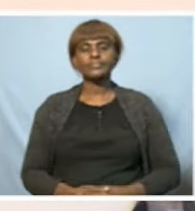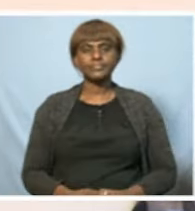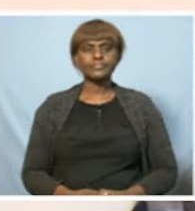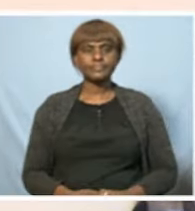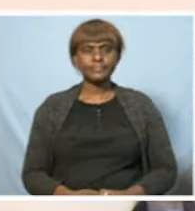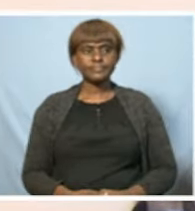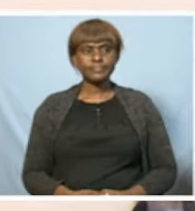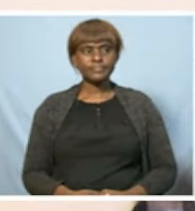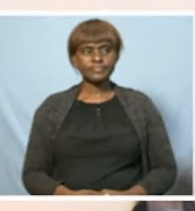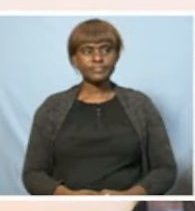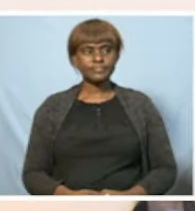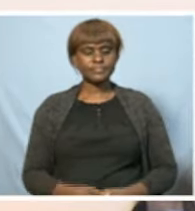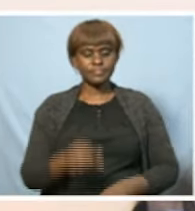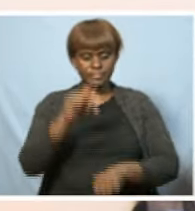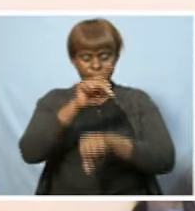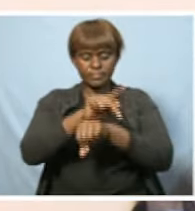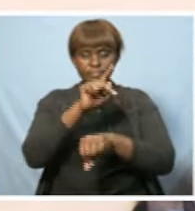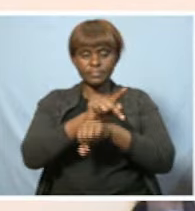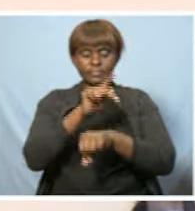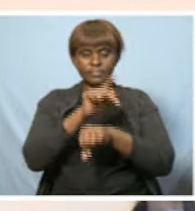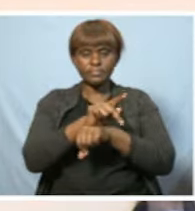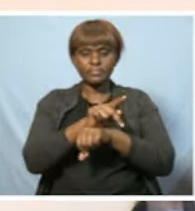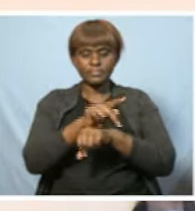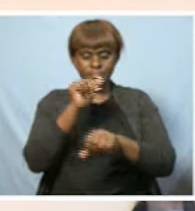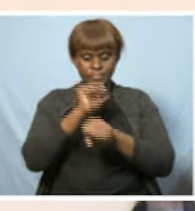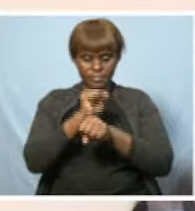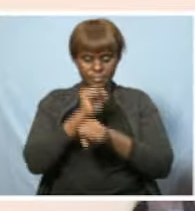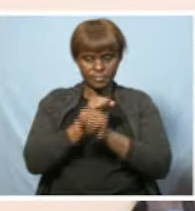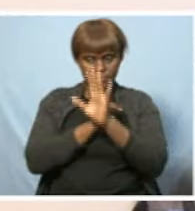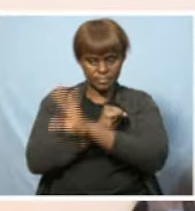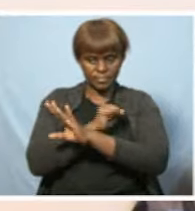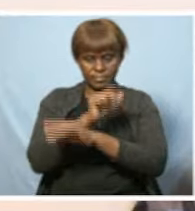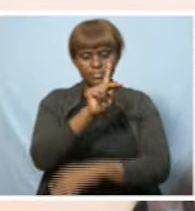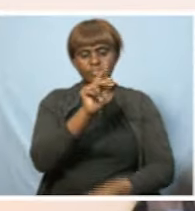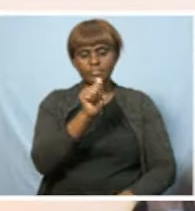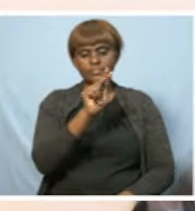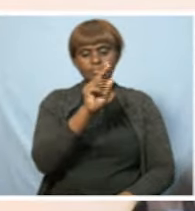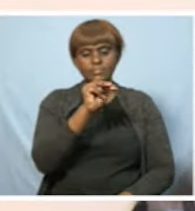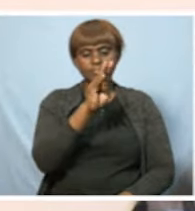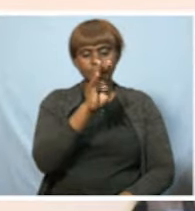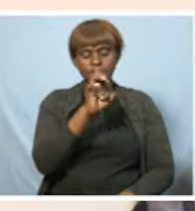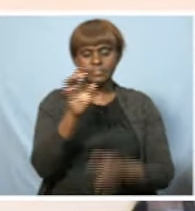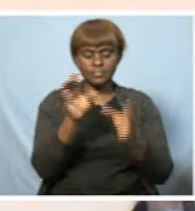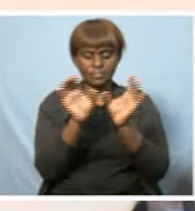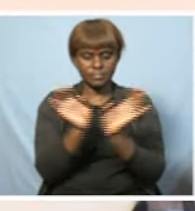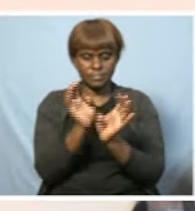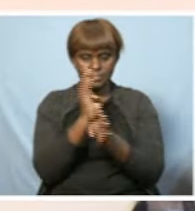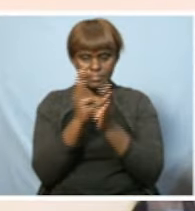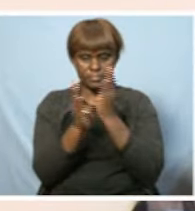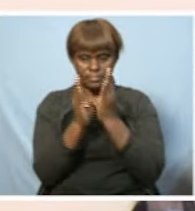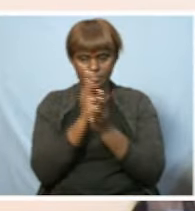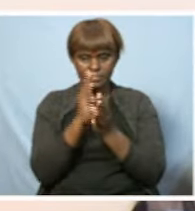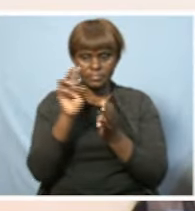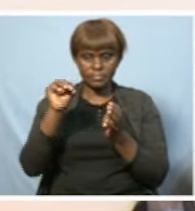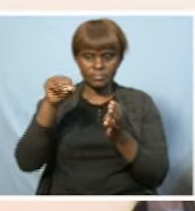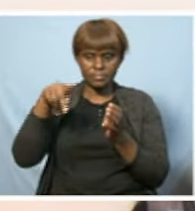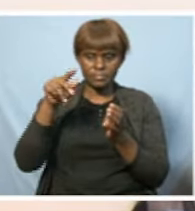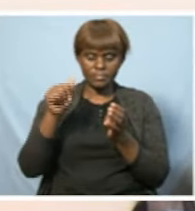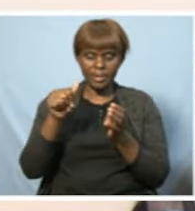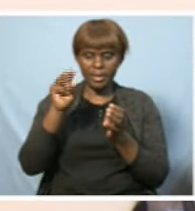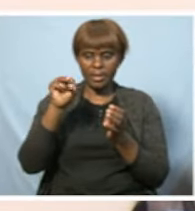Chair, projects under work in progress under Kaombwe constituency. Construction of Mpamanzi 1